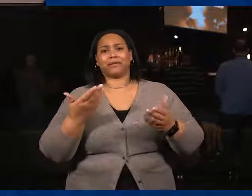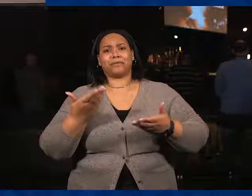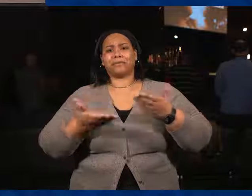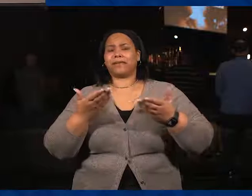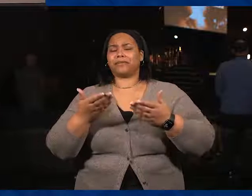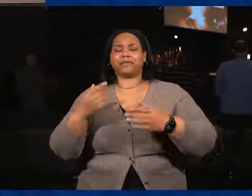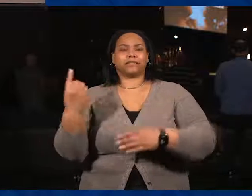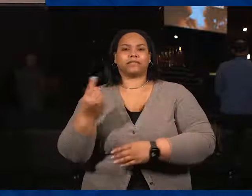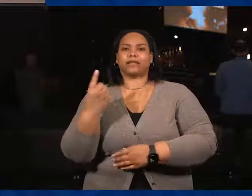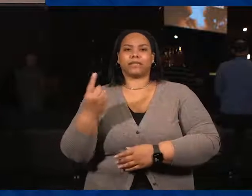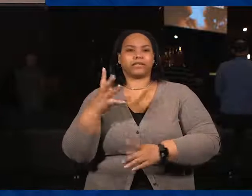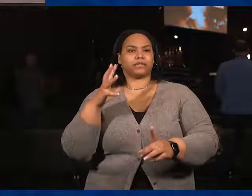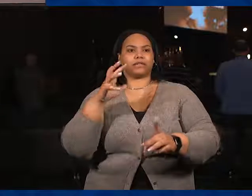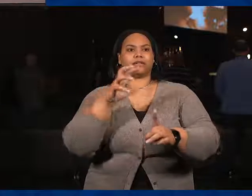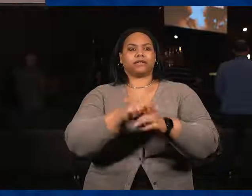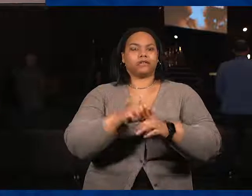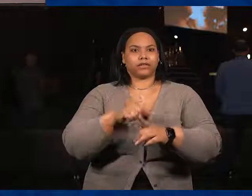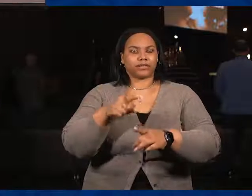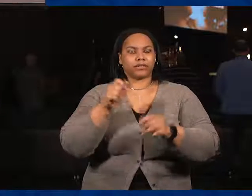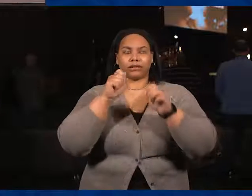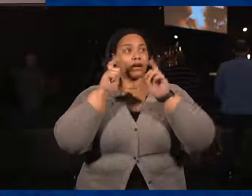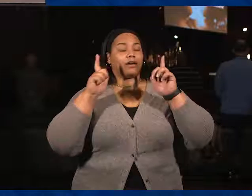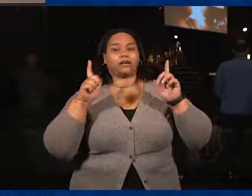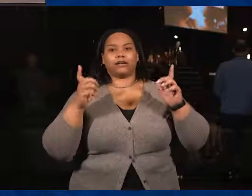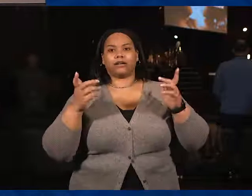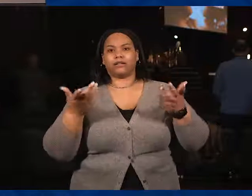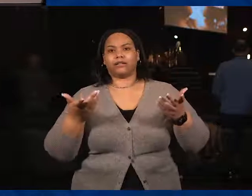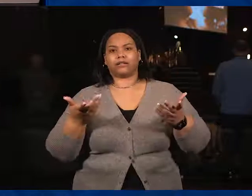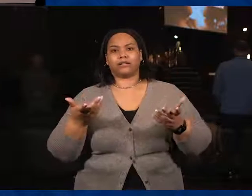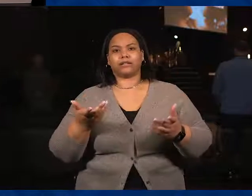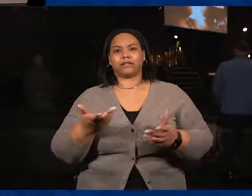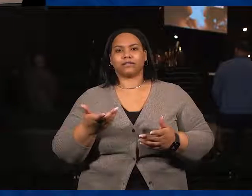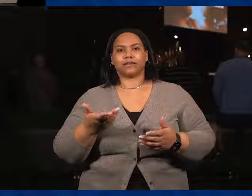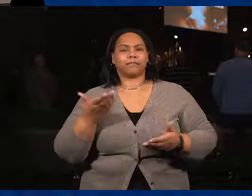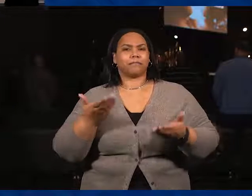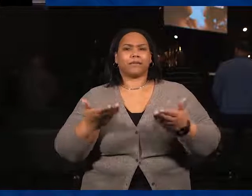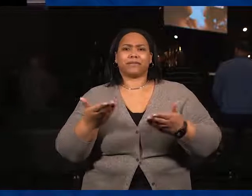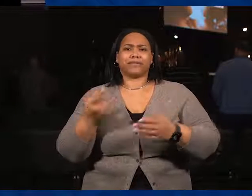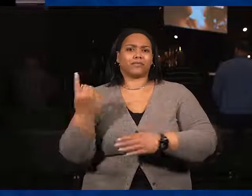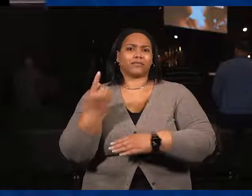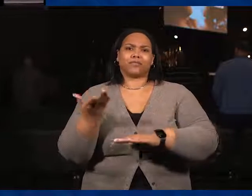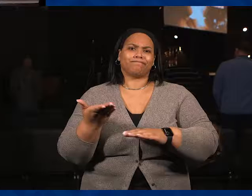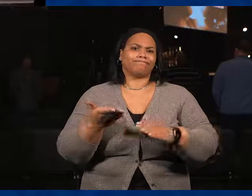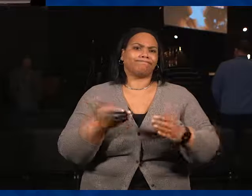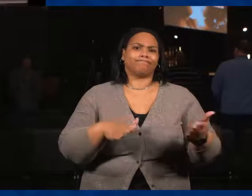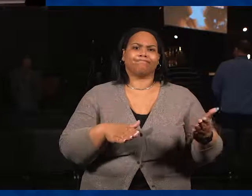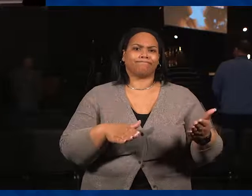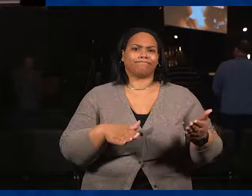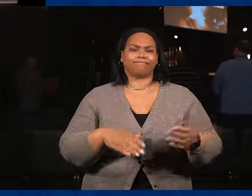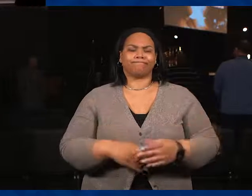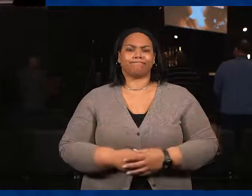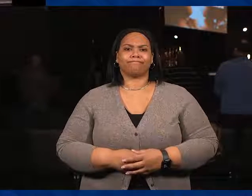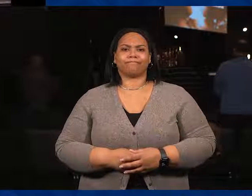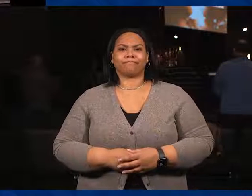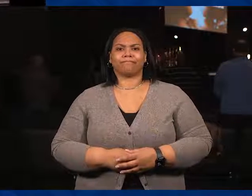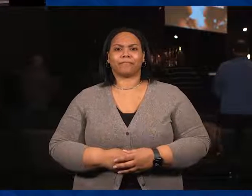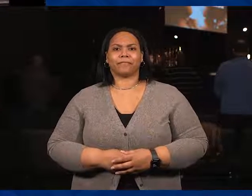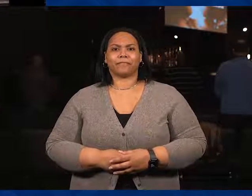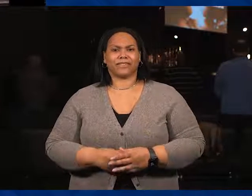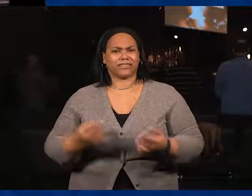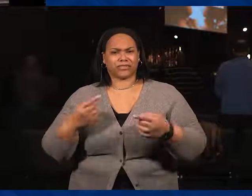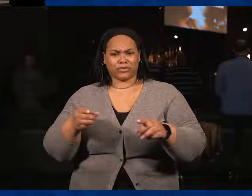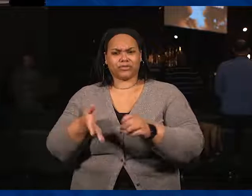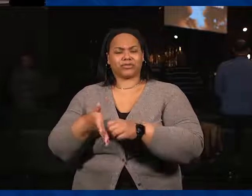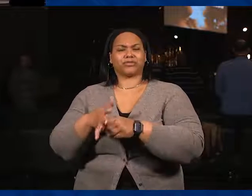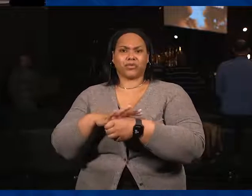that you just didn't anticipate. It may have been an untimely death. You've been walking through this COVID